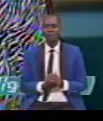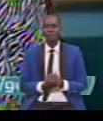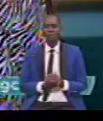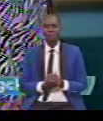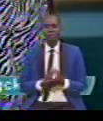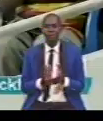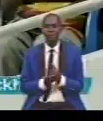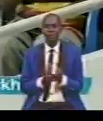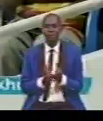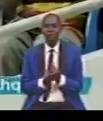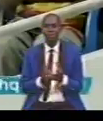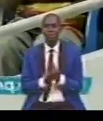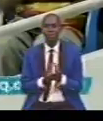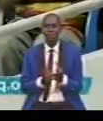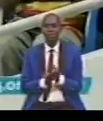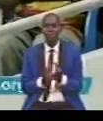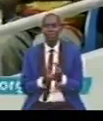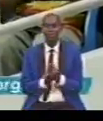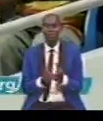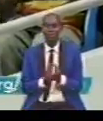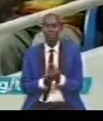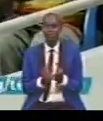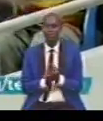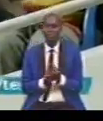Jam those hands together for the Lord.